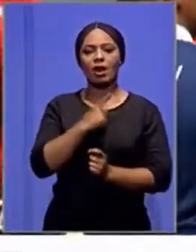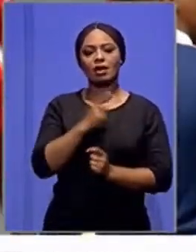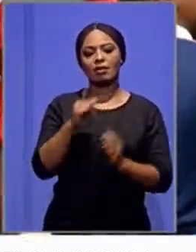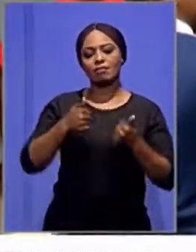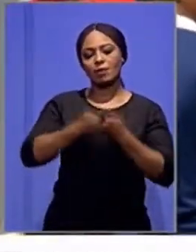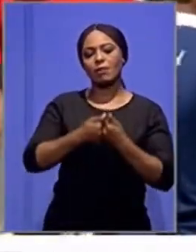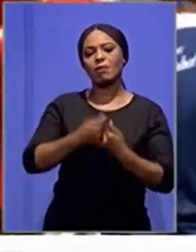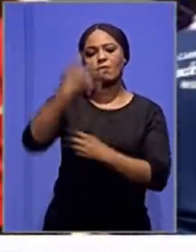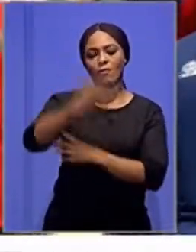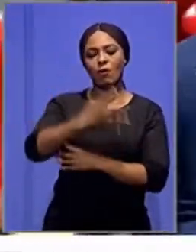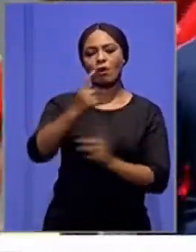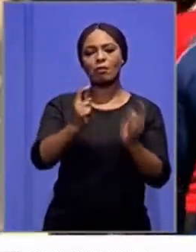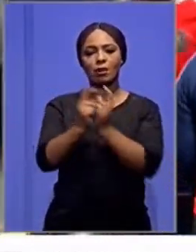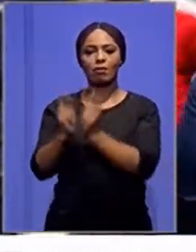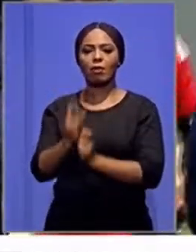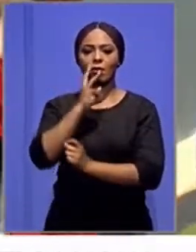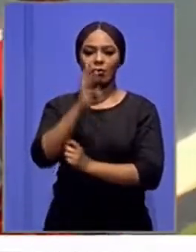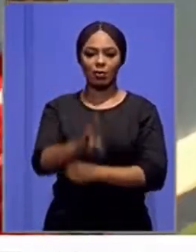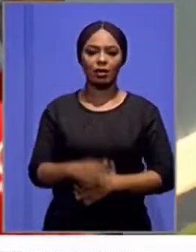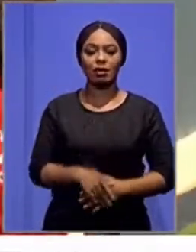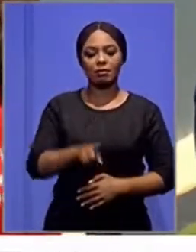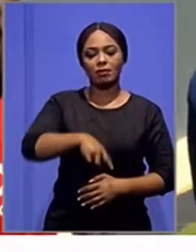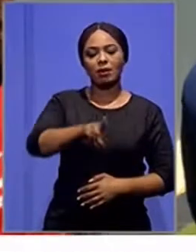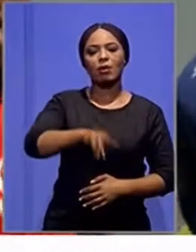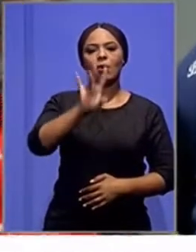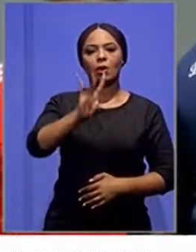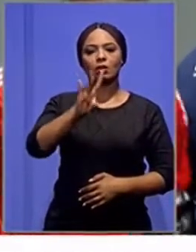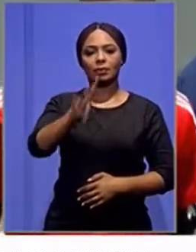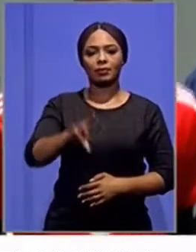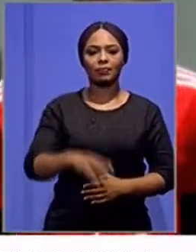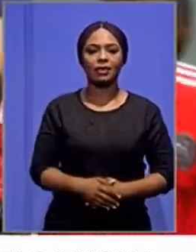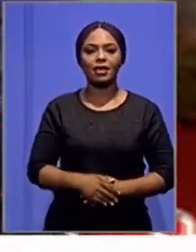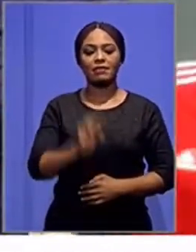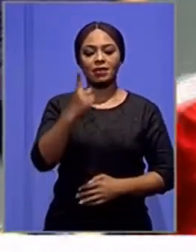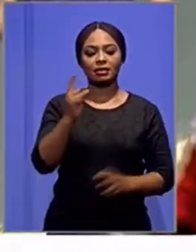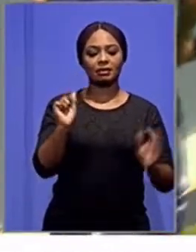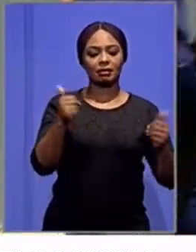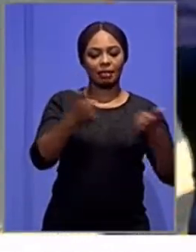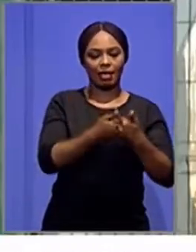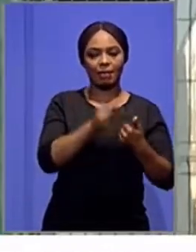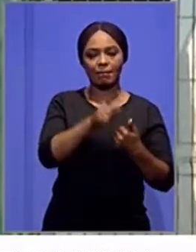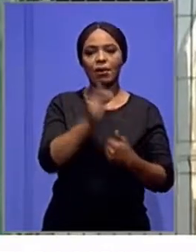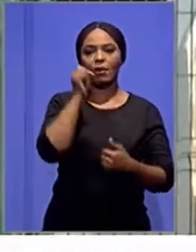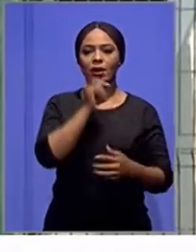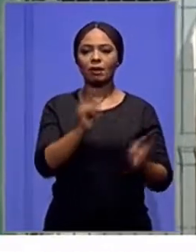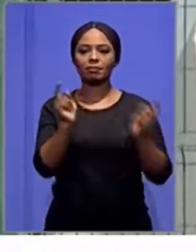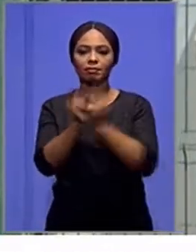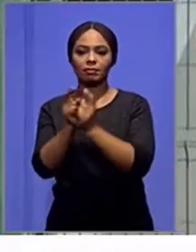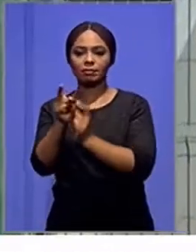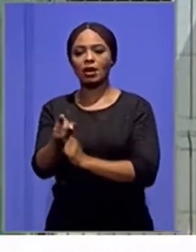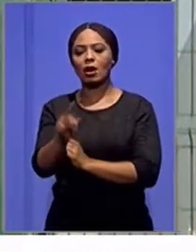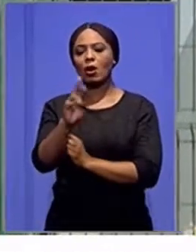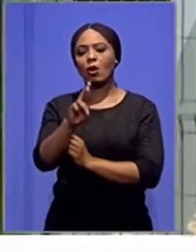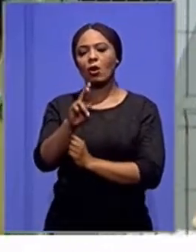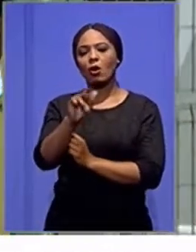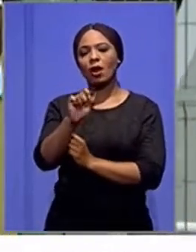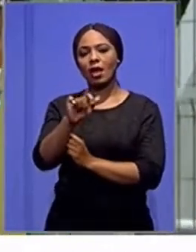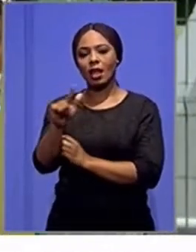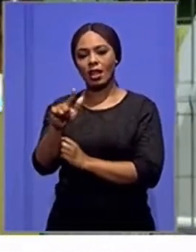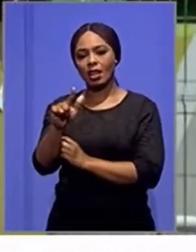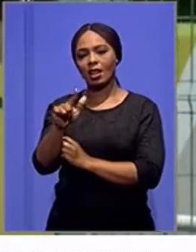a 11 ka Laboraro. Papadi ya bona ya pele e bile nakong yeo ba bego ba fenya Royal Leopards ya